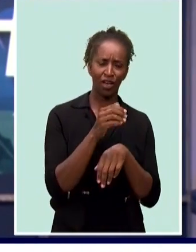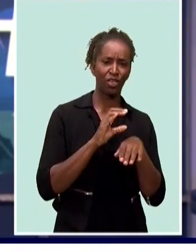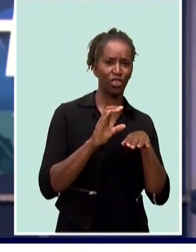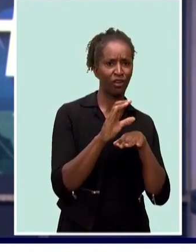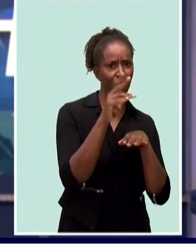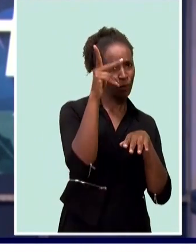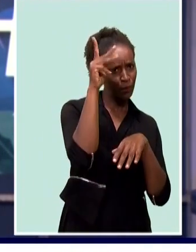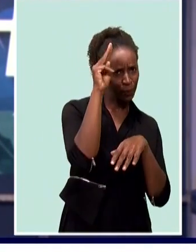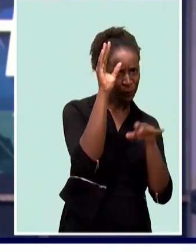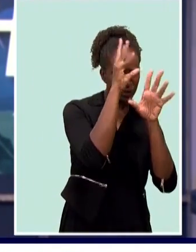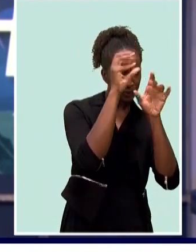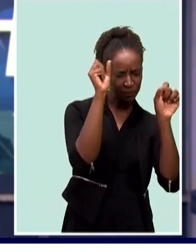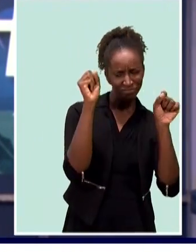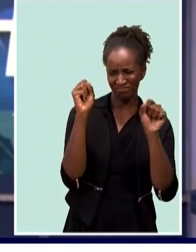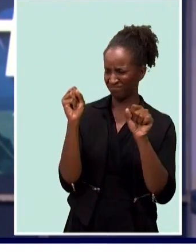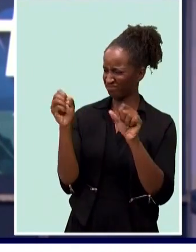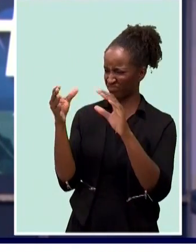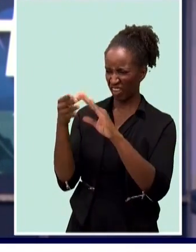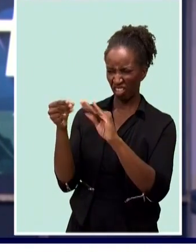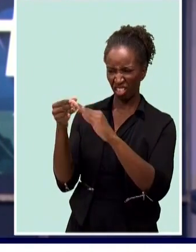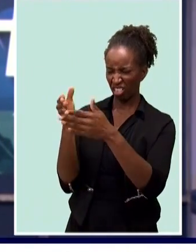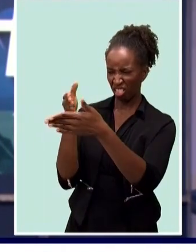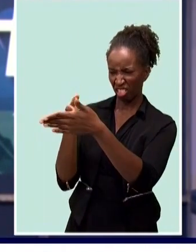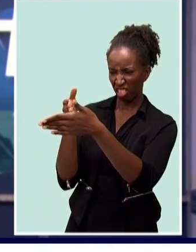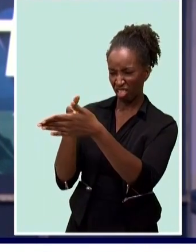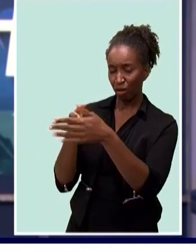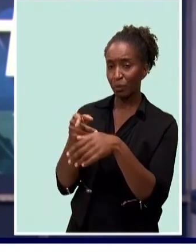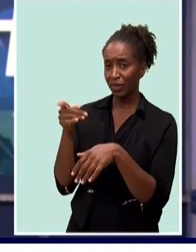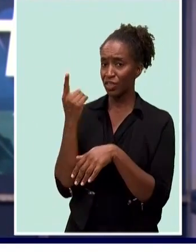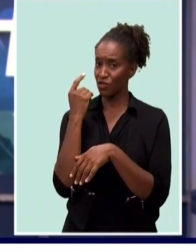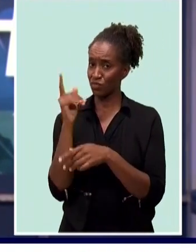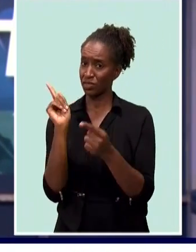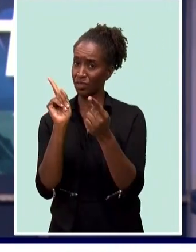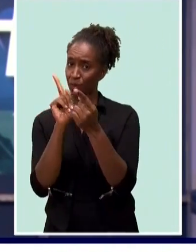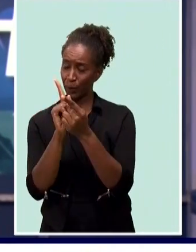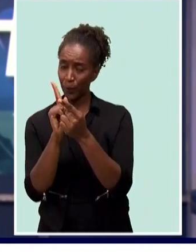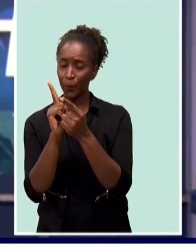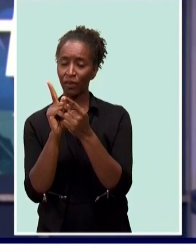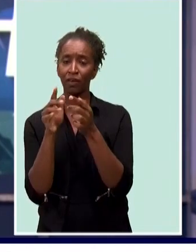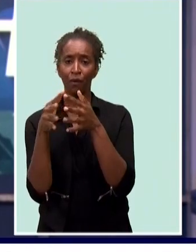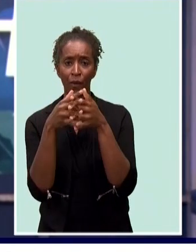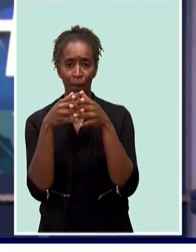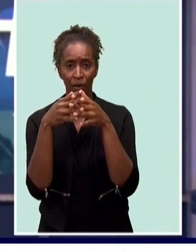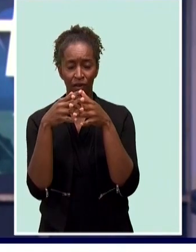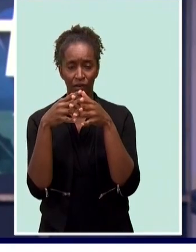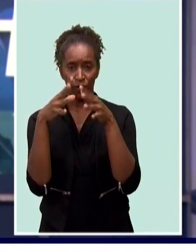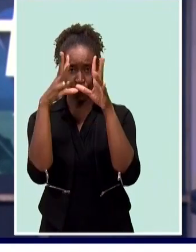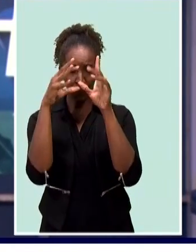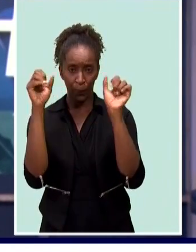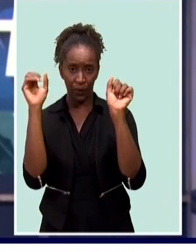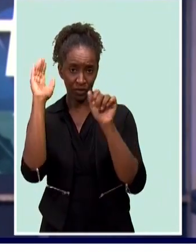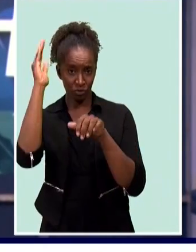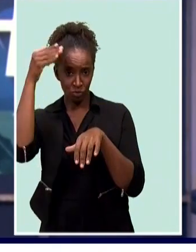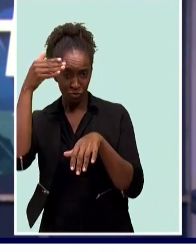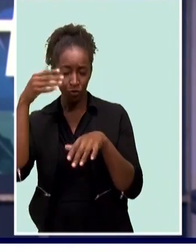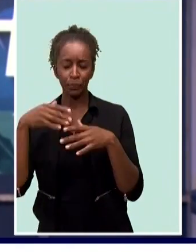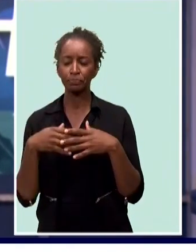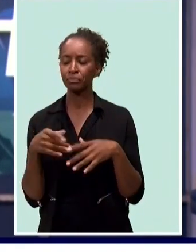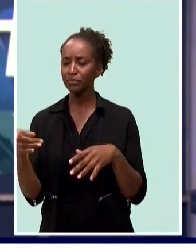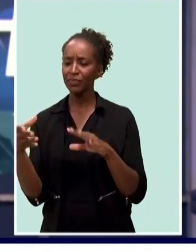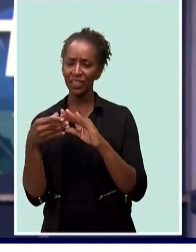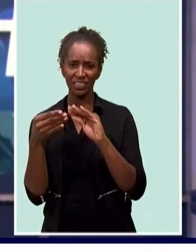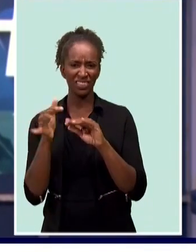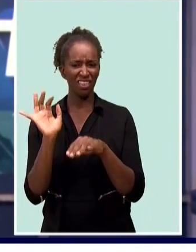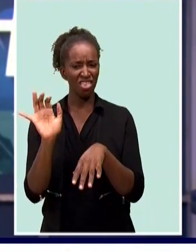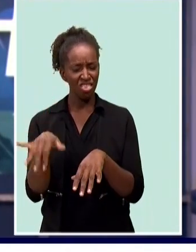counterparts, has defended his recent meeting with U.S. President Donald Trump. He described the March 22nd meeting as promising,